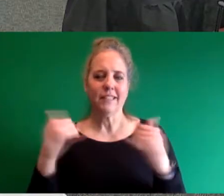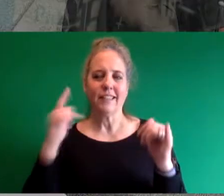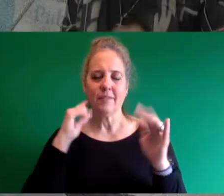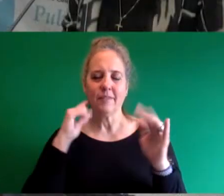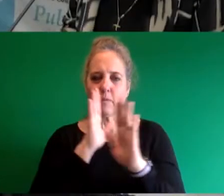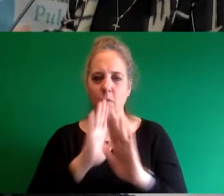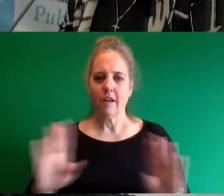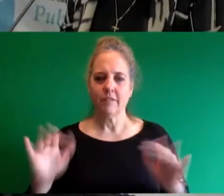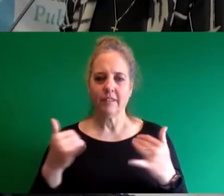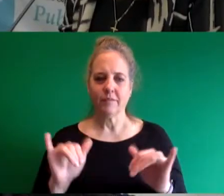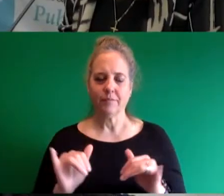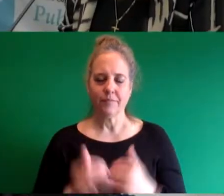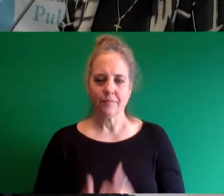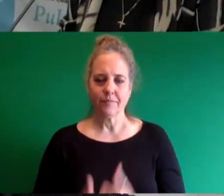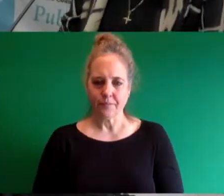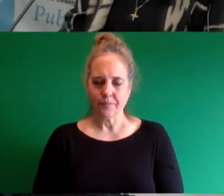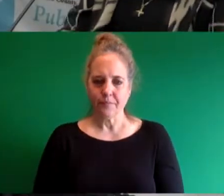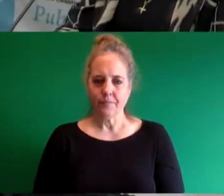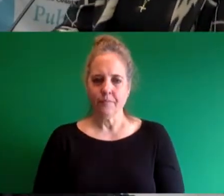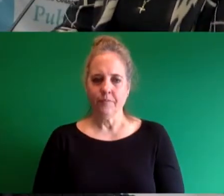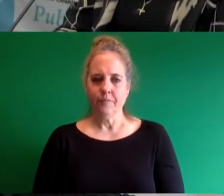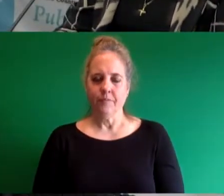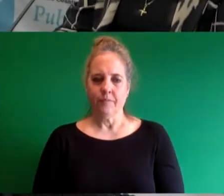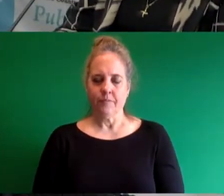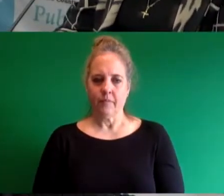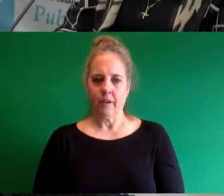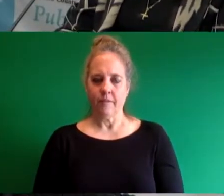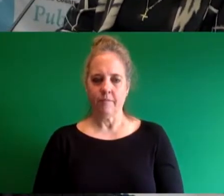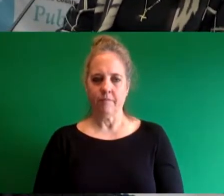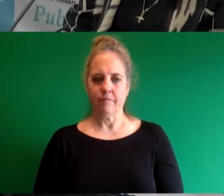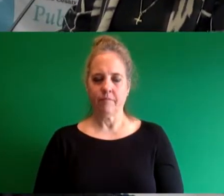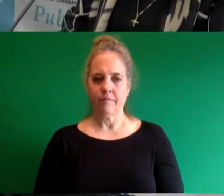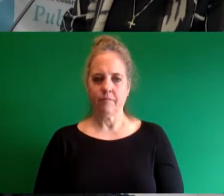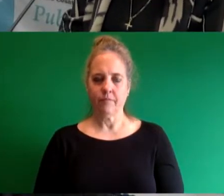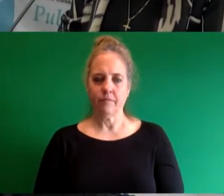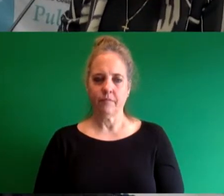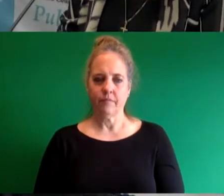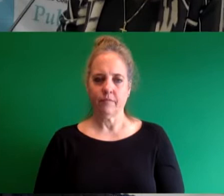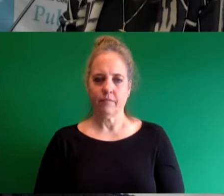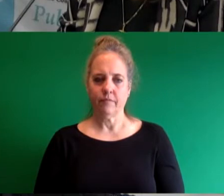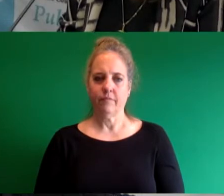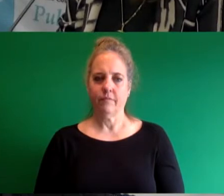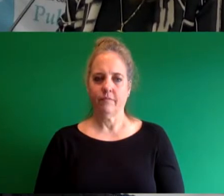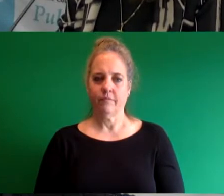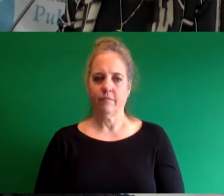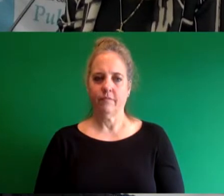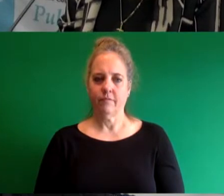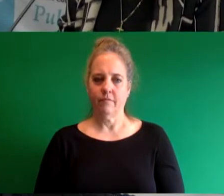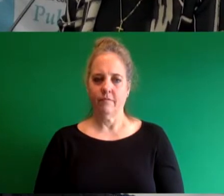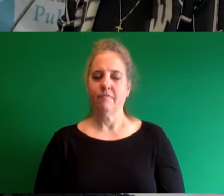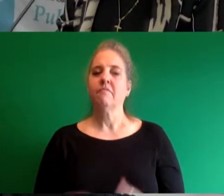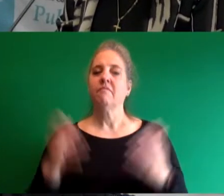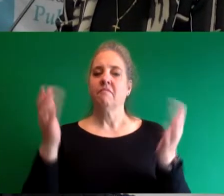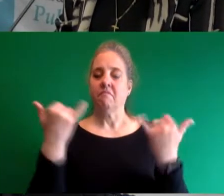Okay, well, I think we have another award, but before we do that, let's go ahead and finish Board of Health